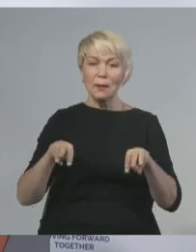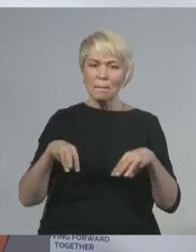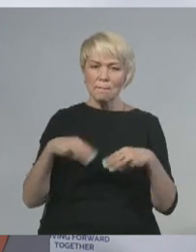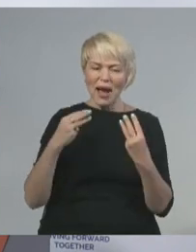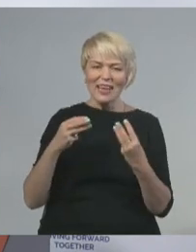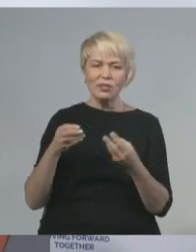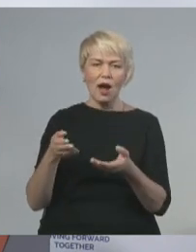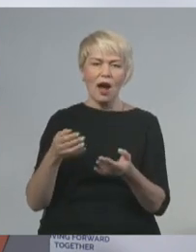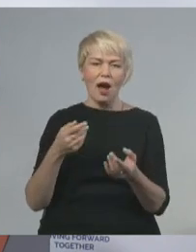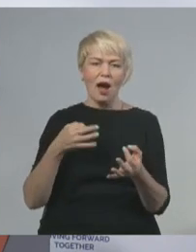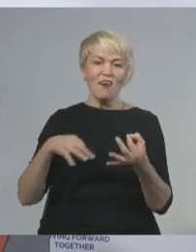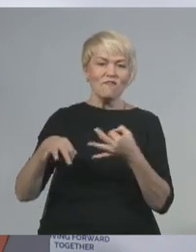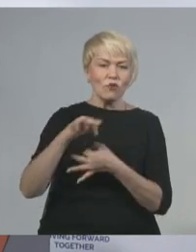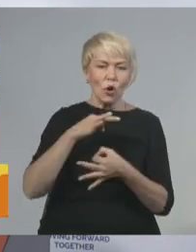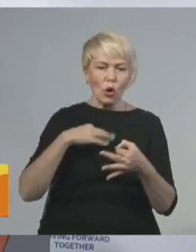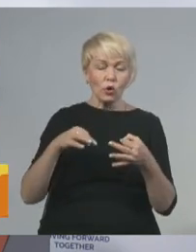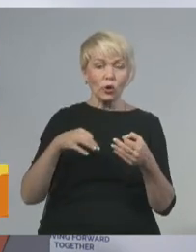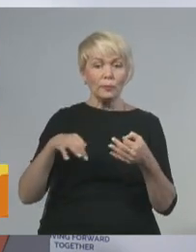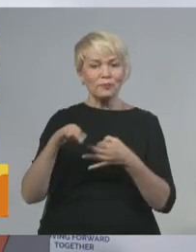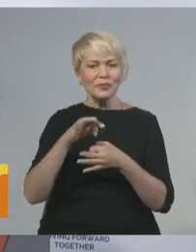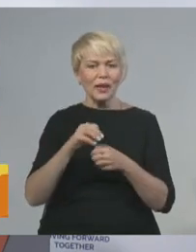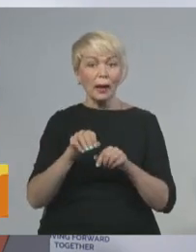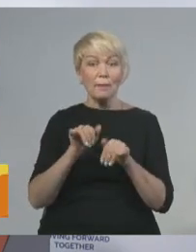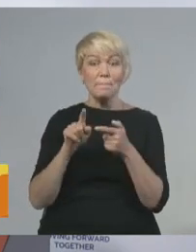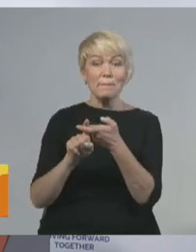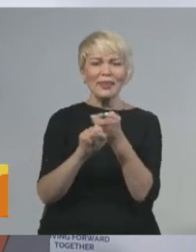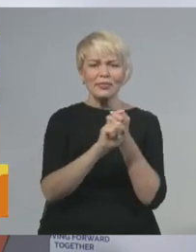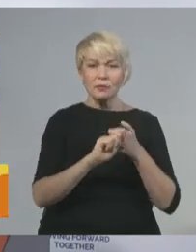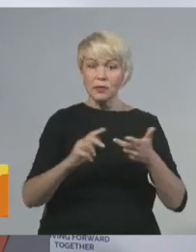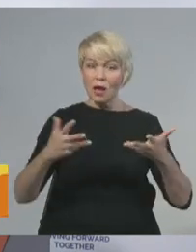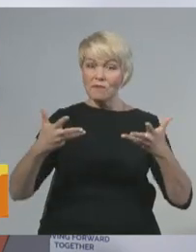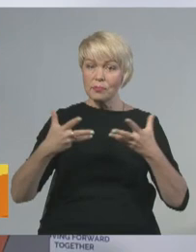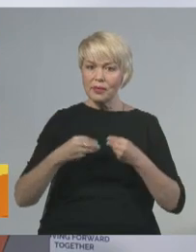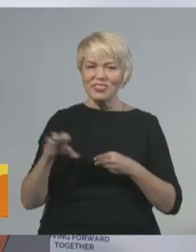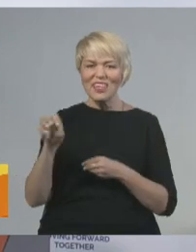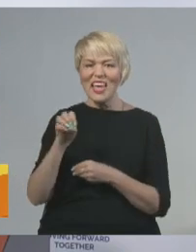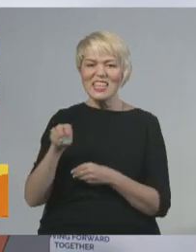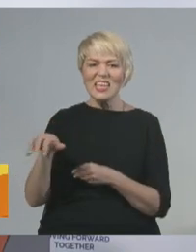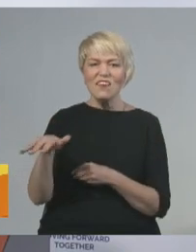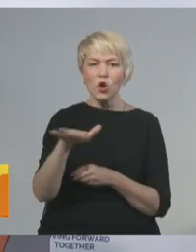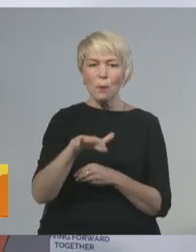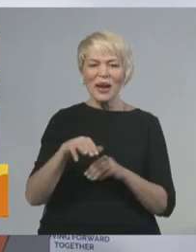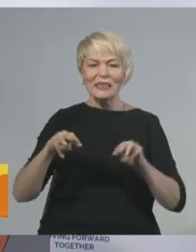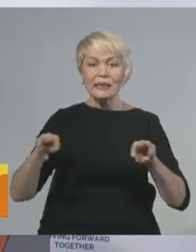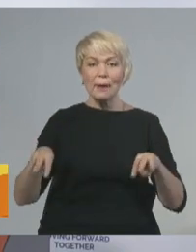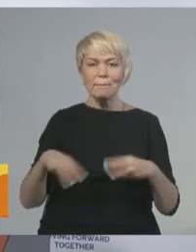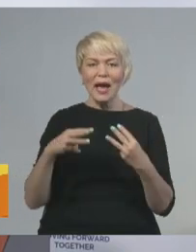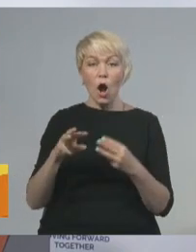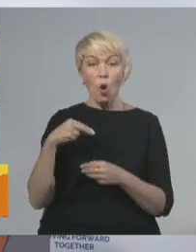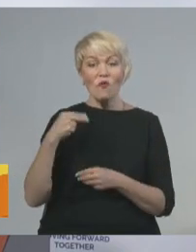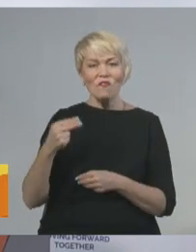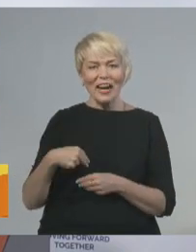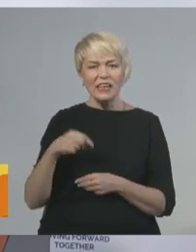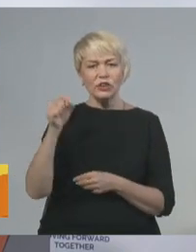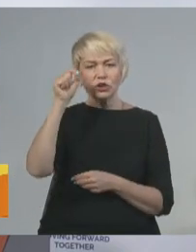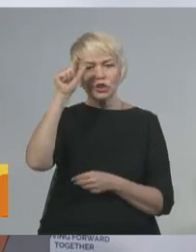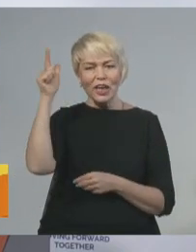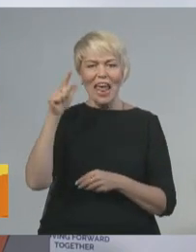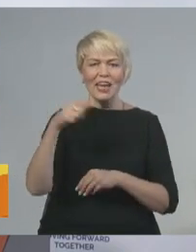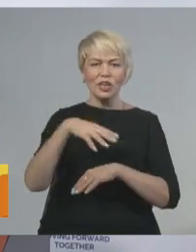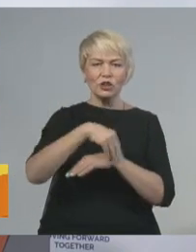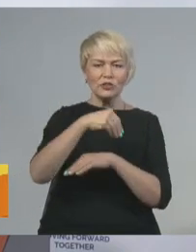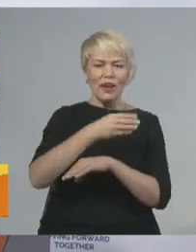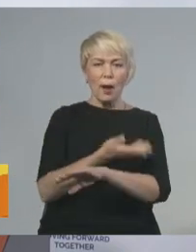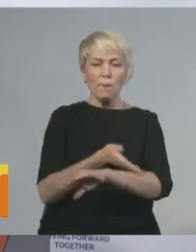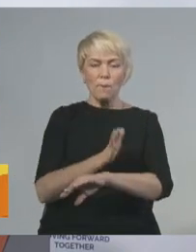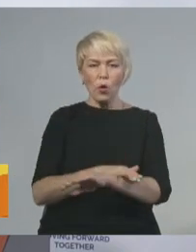poland and sweden and this discussion is supported by the delegation of the european union to ukraine we have now finally